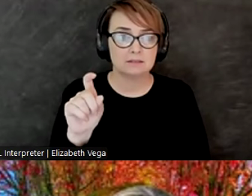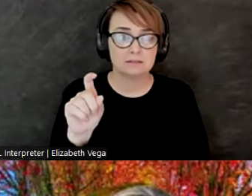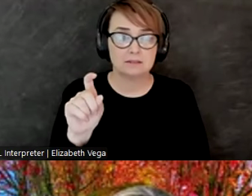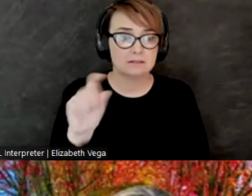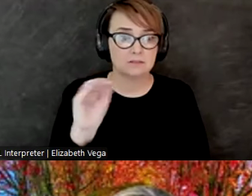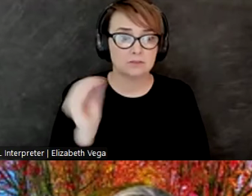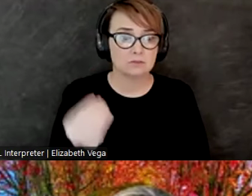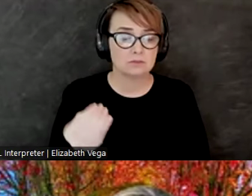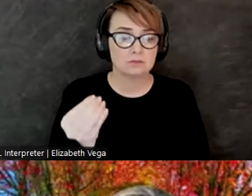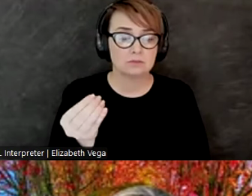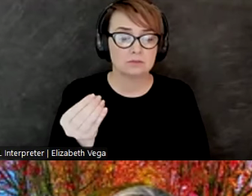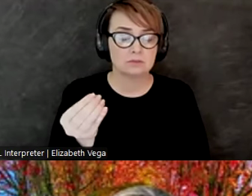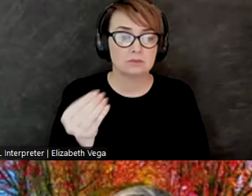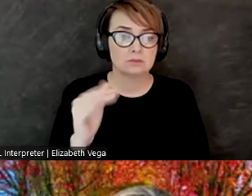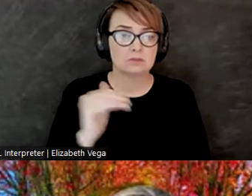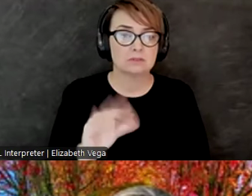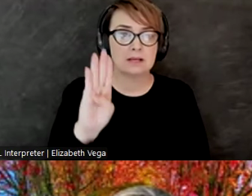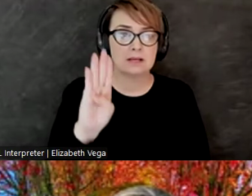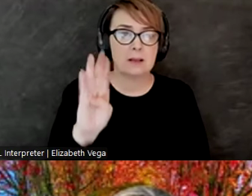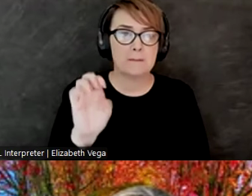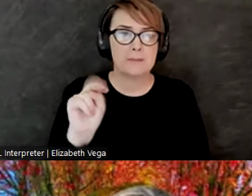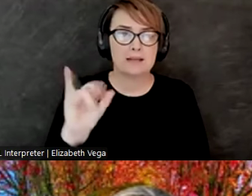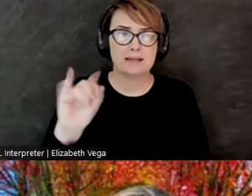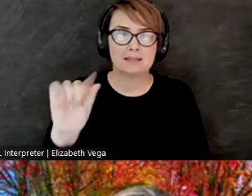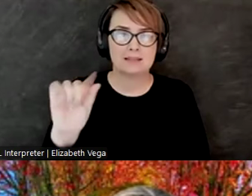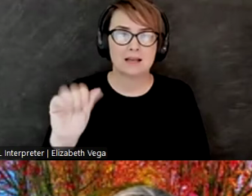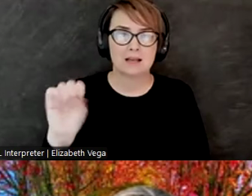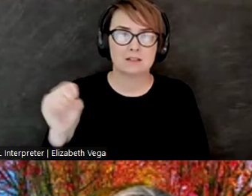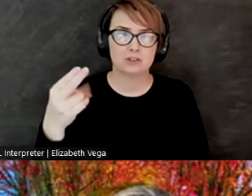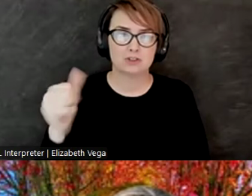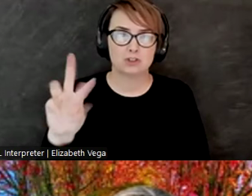Okay. Benita Shaw?